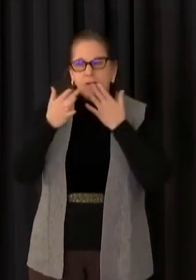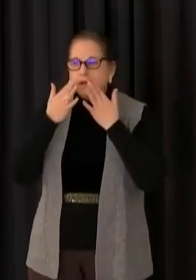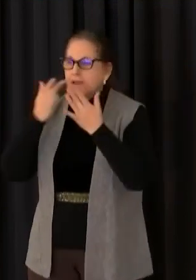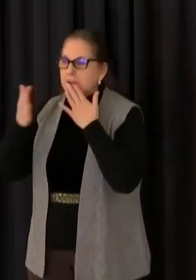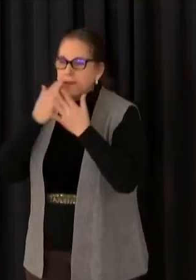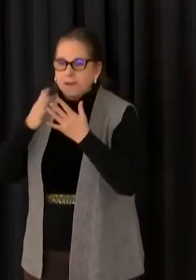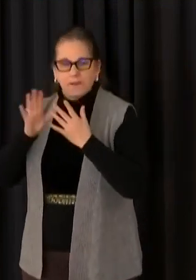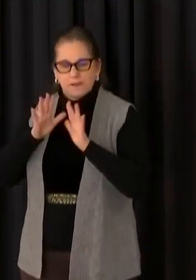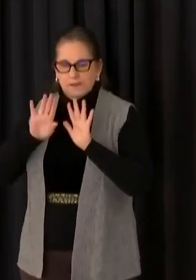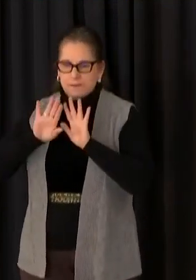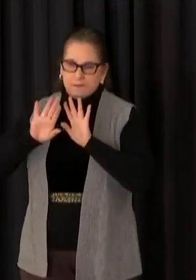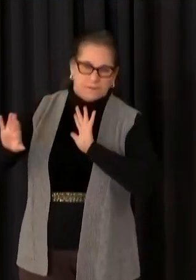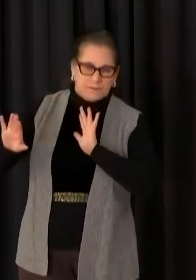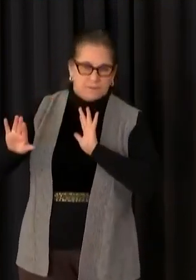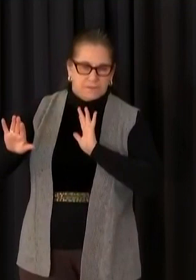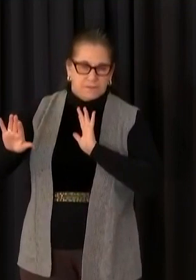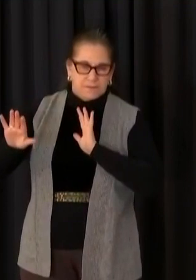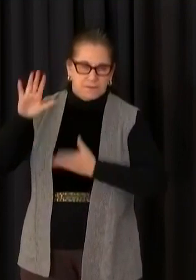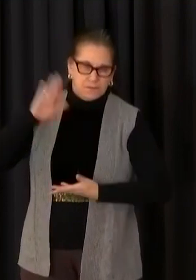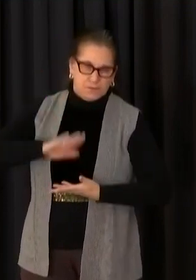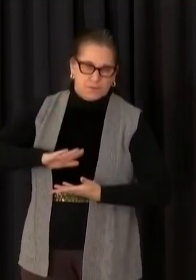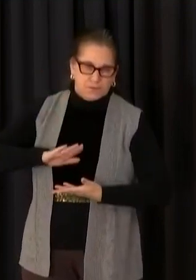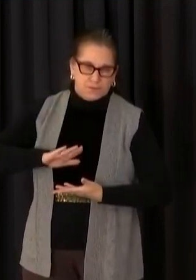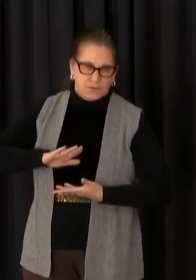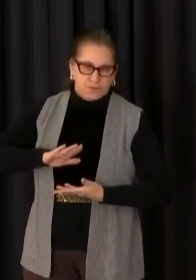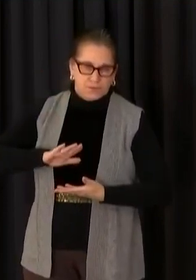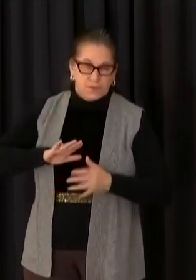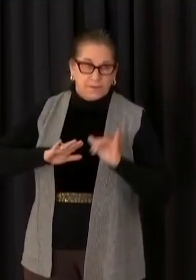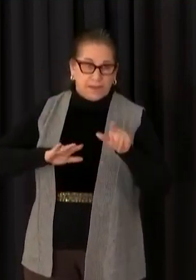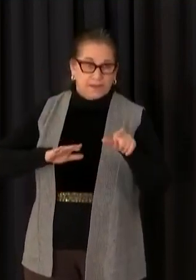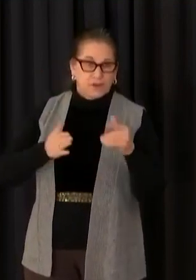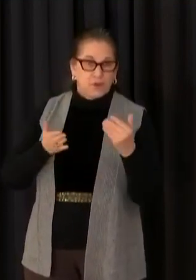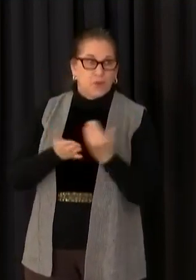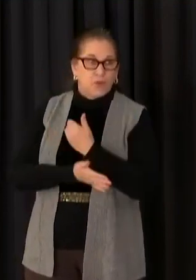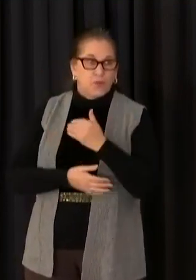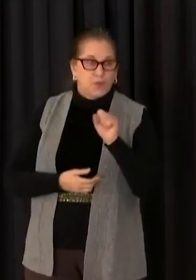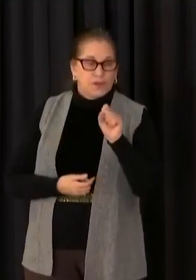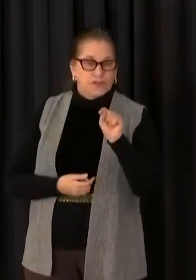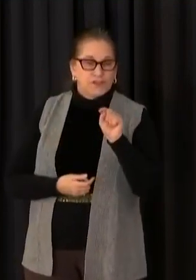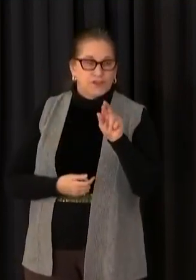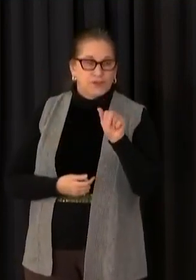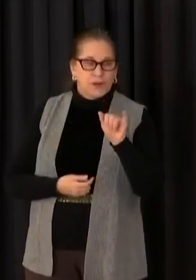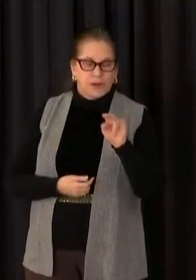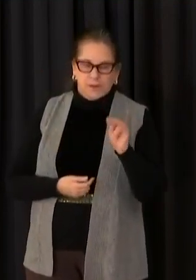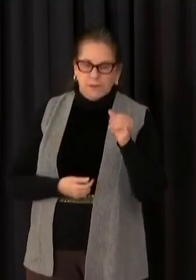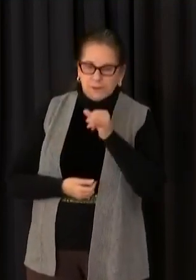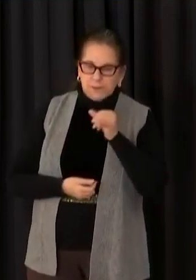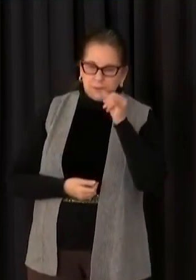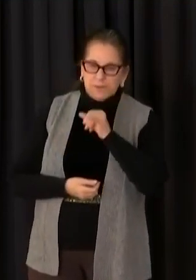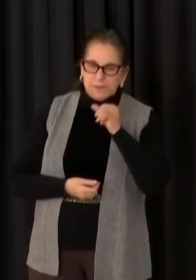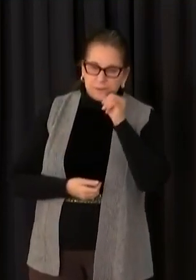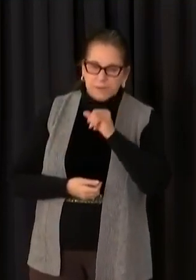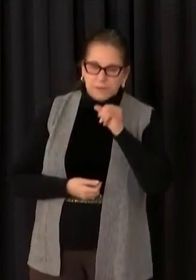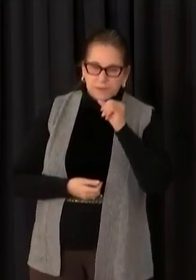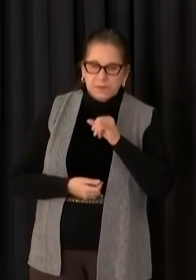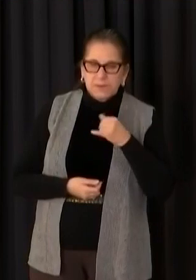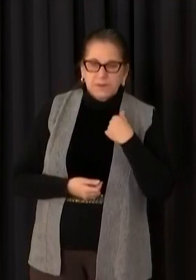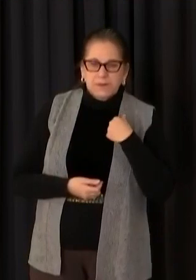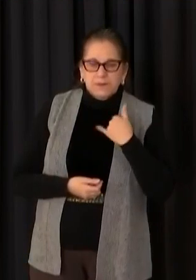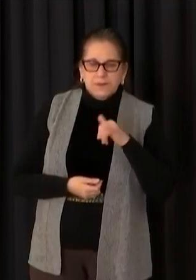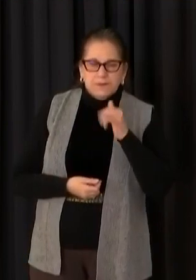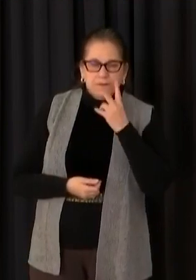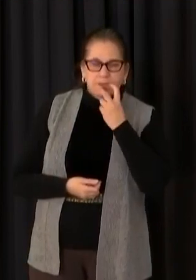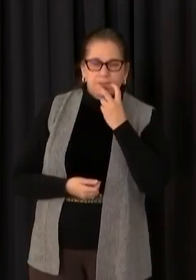this variant than it is with other ones. And so one of the ways that there became an increasing suspicion that you have a